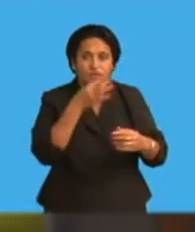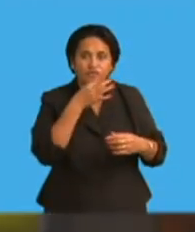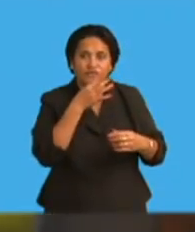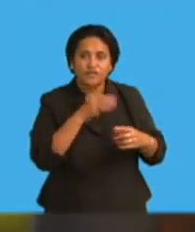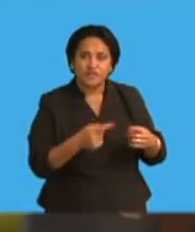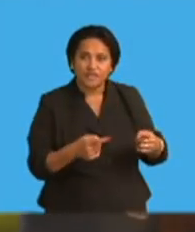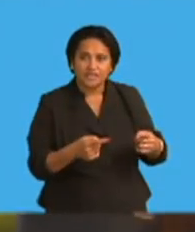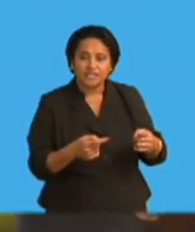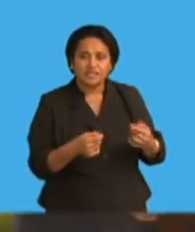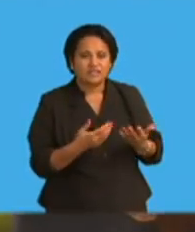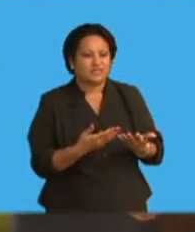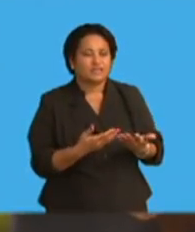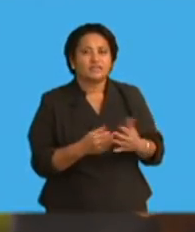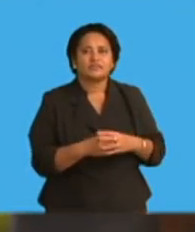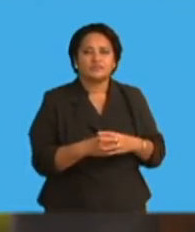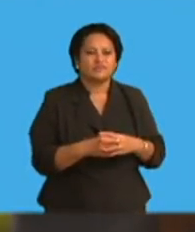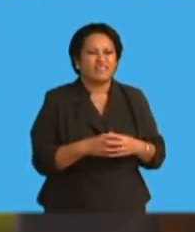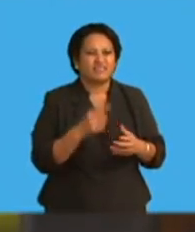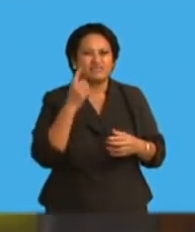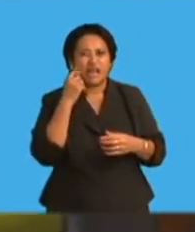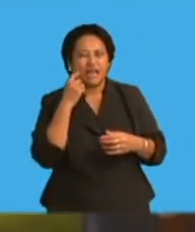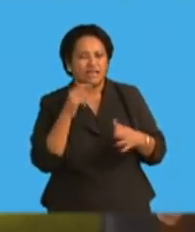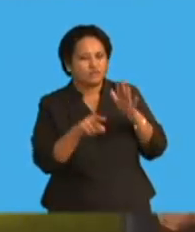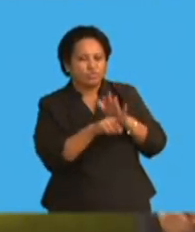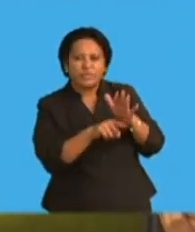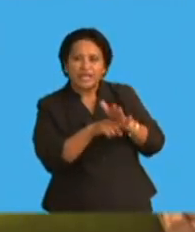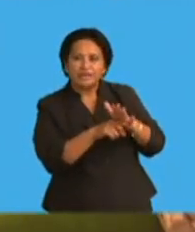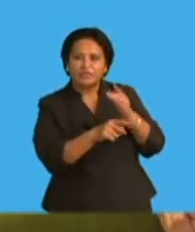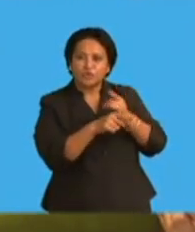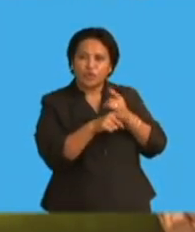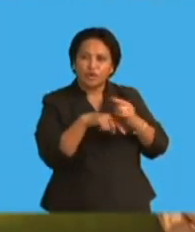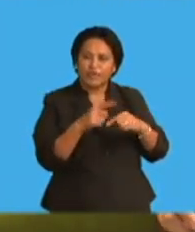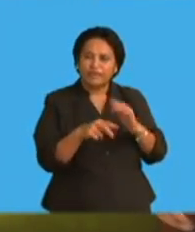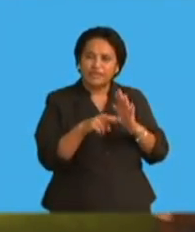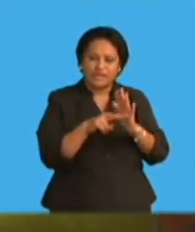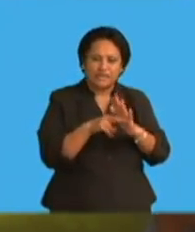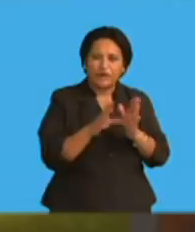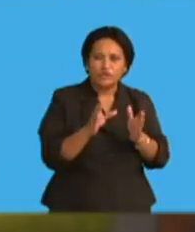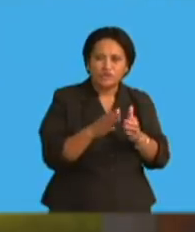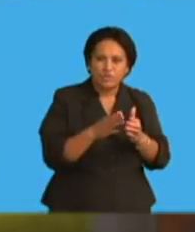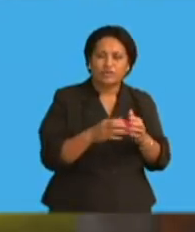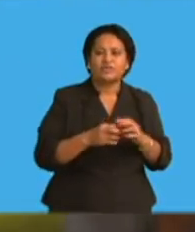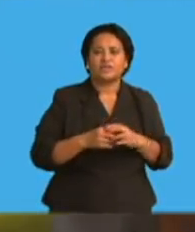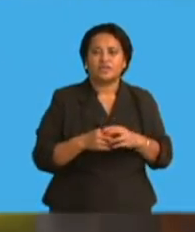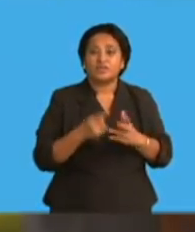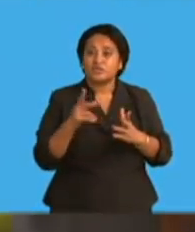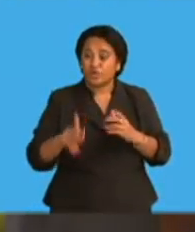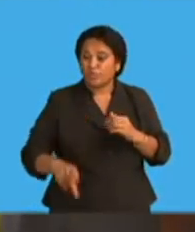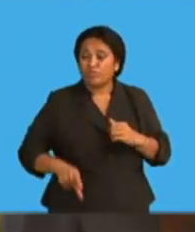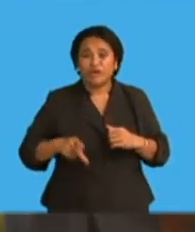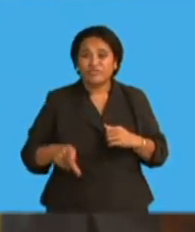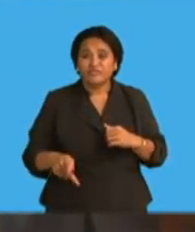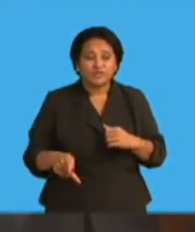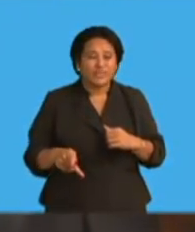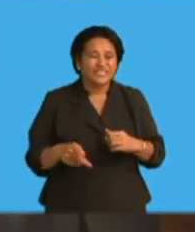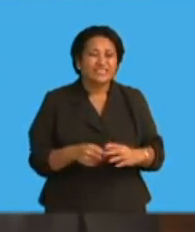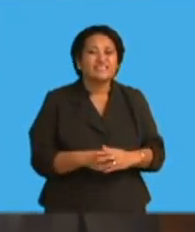is appealing to very basic, quick win fixes. Madam Speaker, what we say is this. Poverty does not recognize